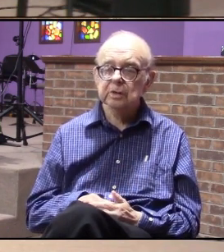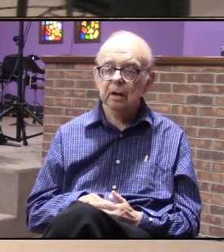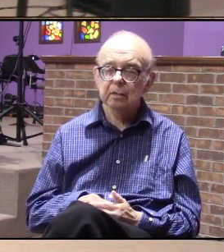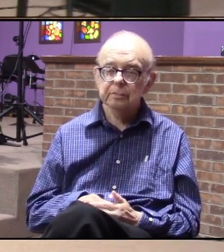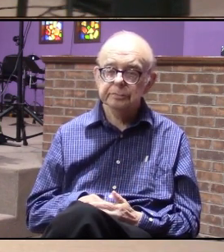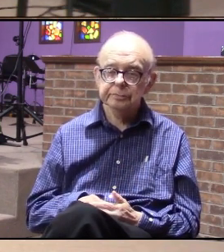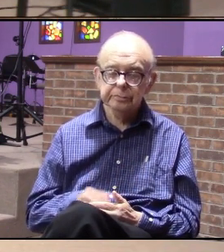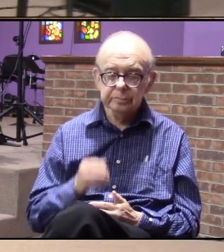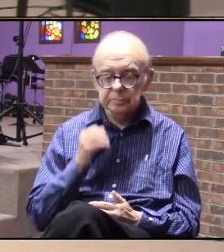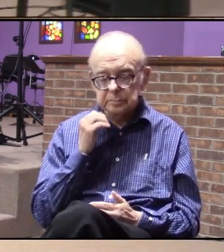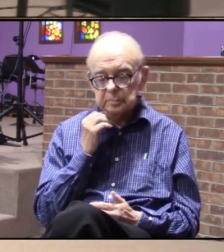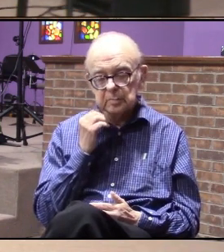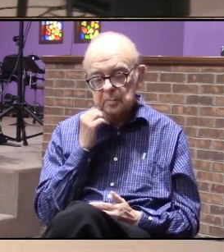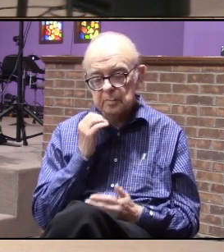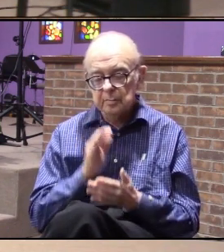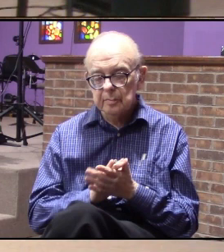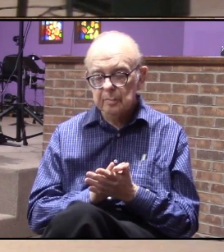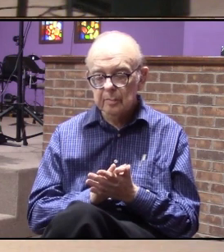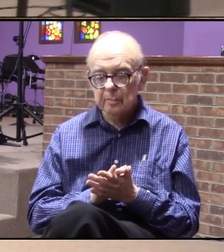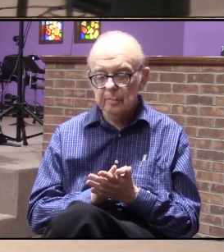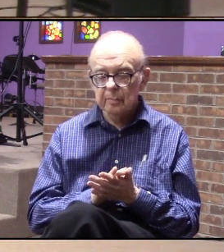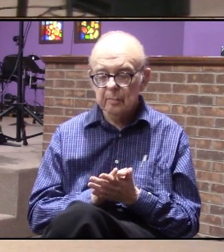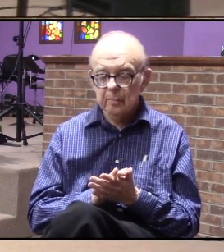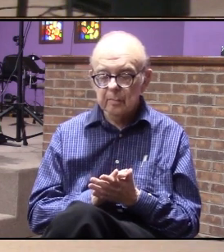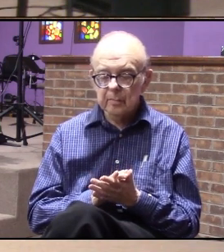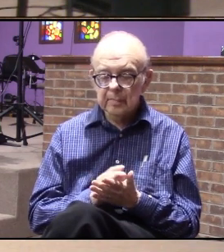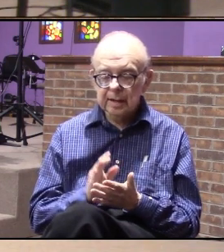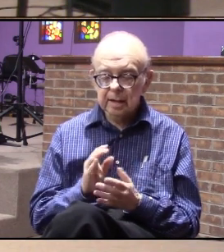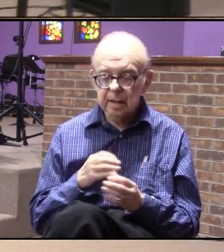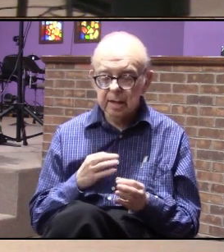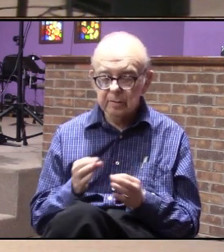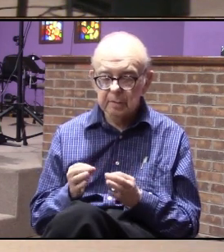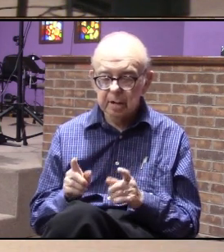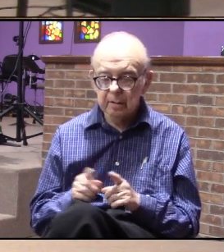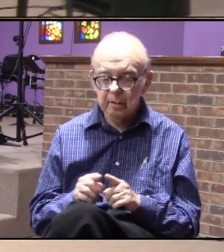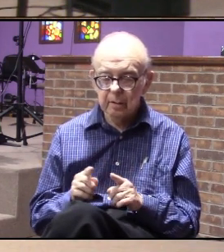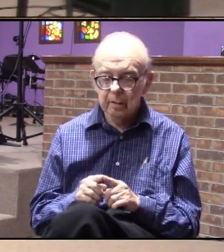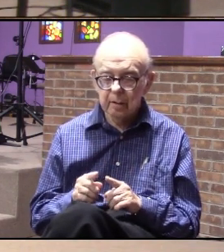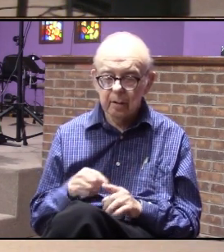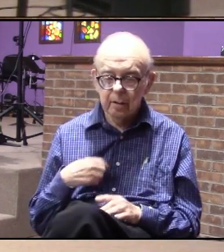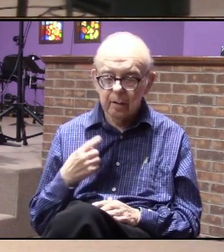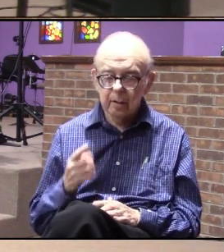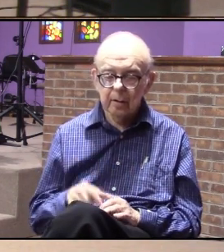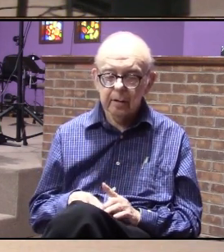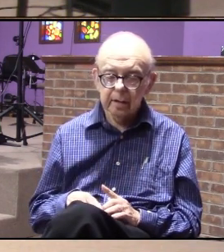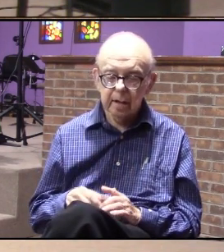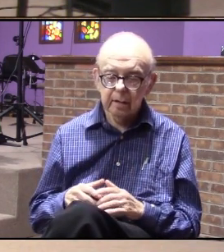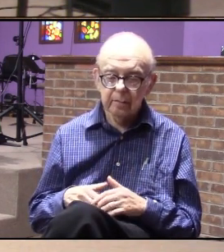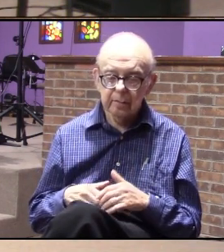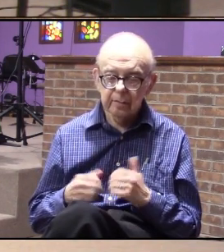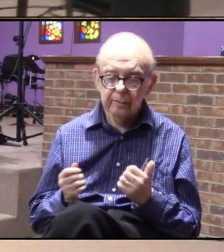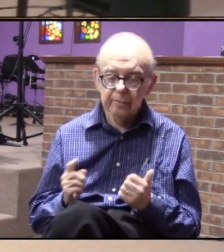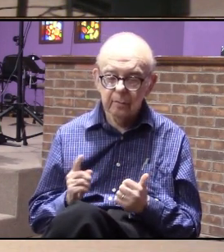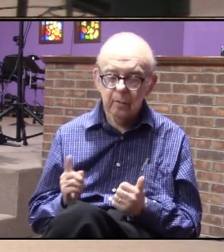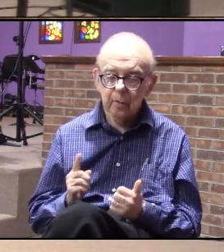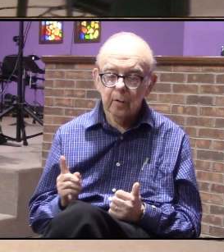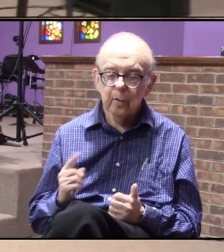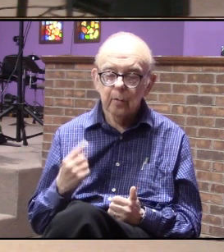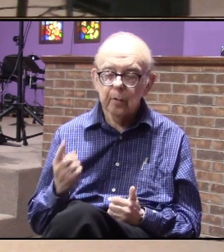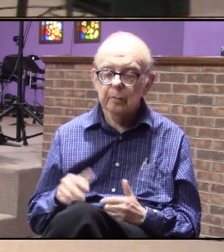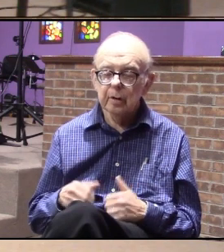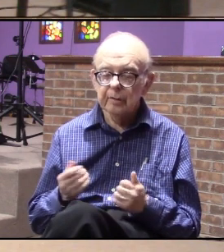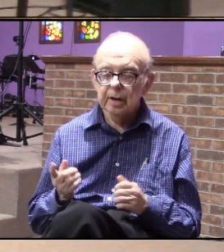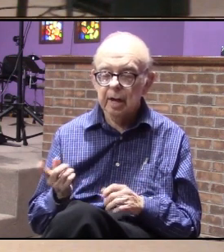My wife can bear witness. We really couldn't even live where we were living.